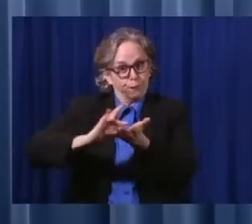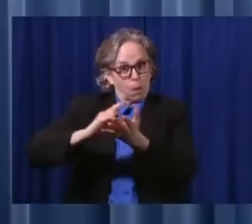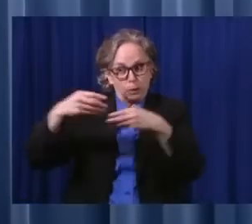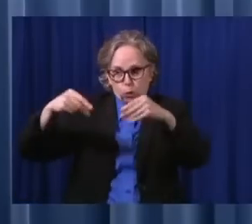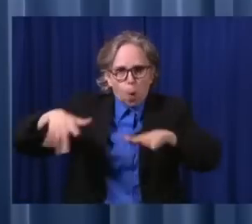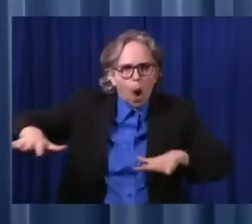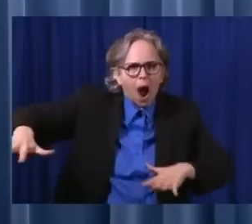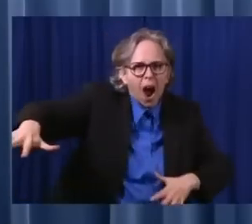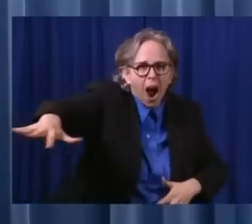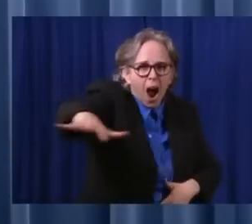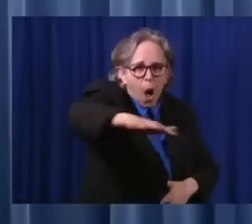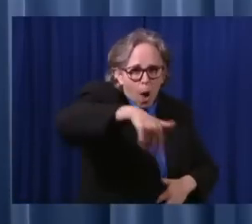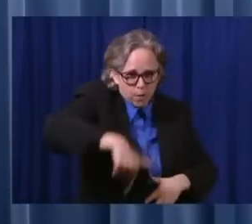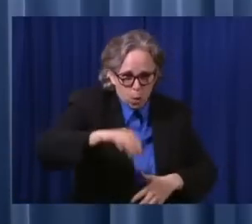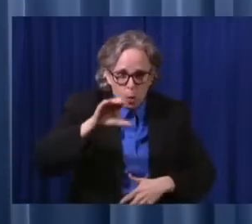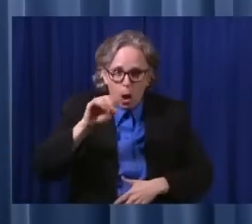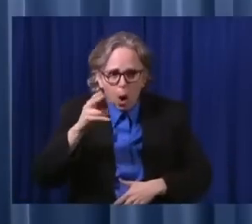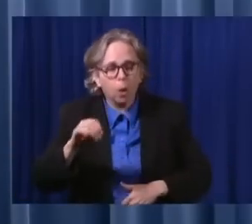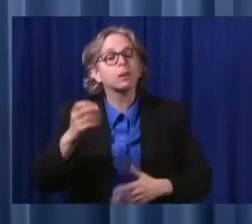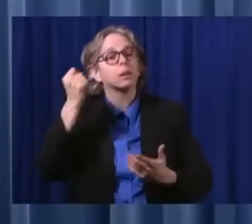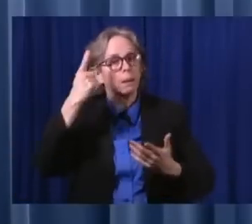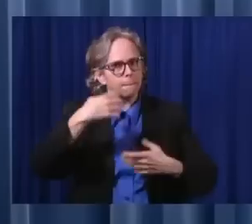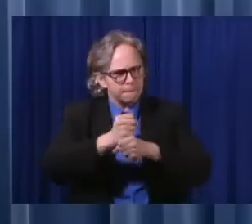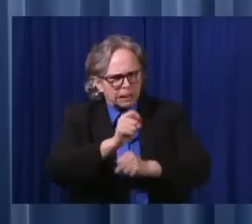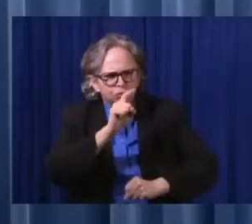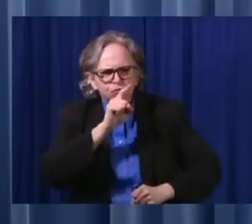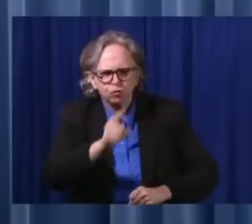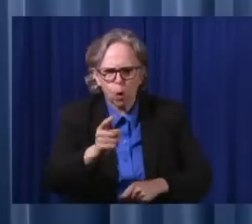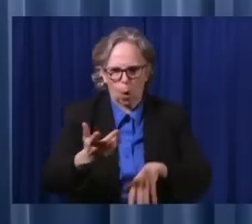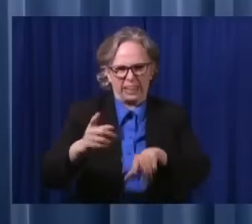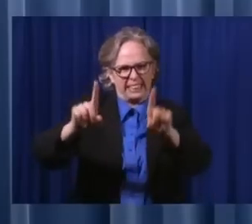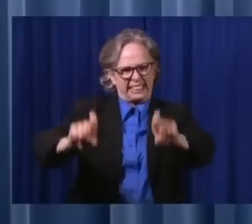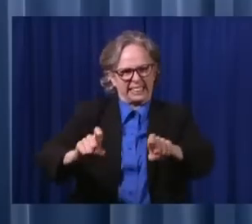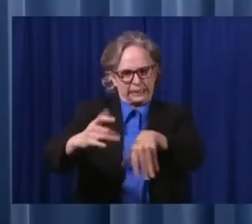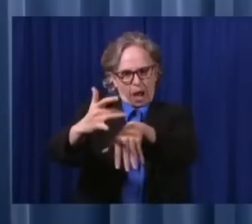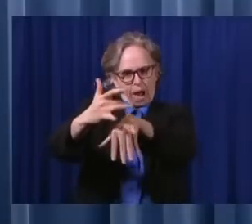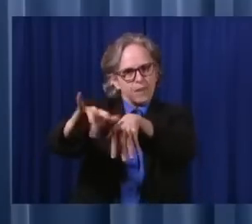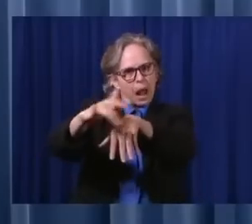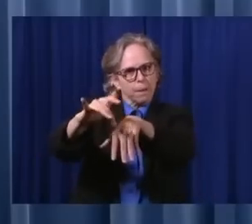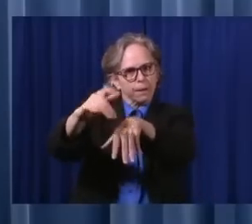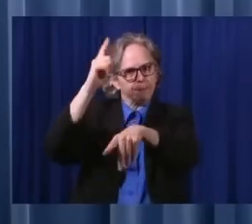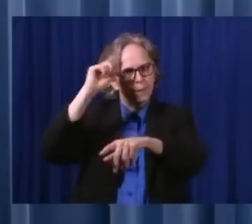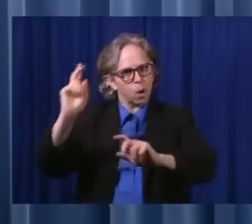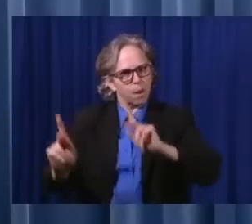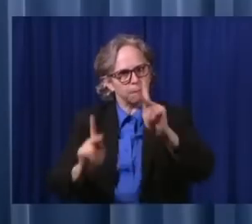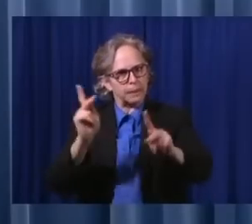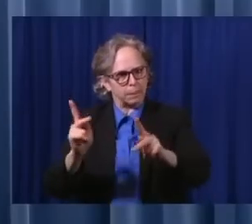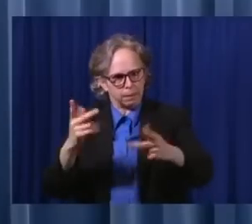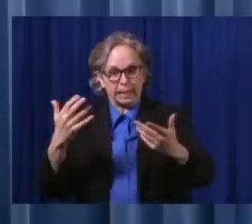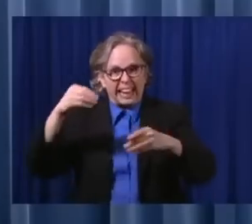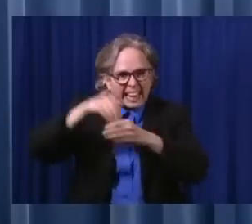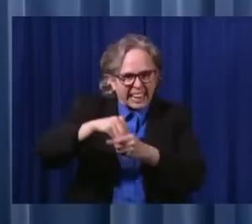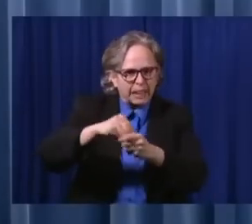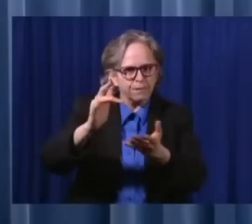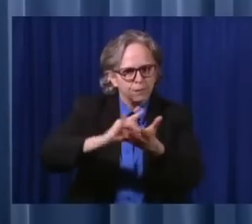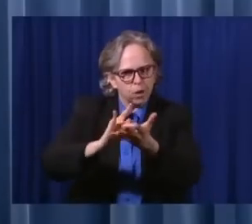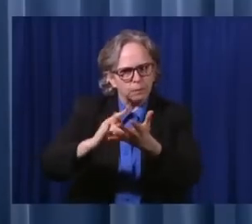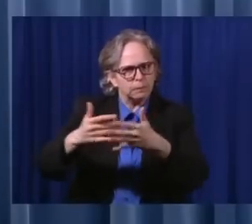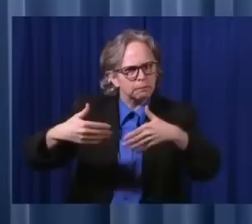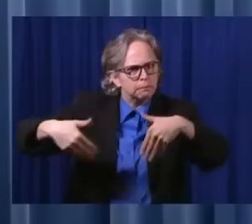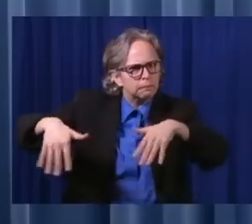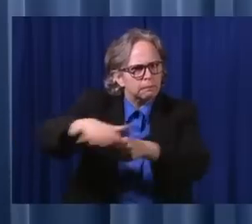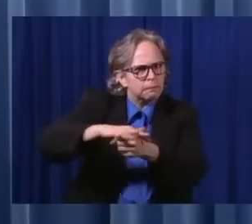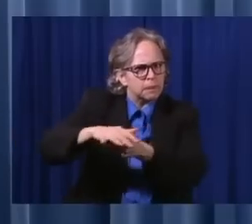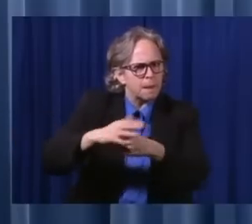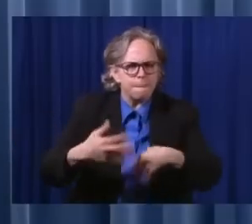available. Pharmacies are an important part of our plan to fight COVID-19, especially as we look towards the future